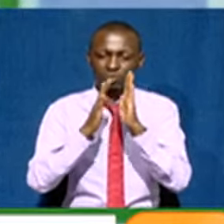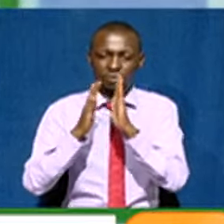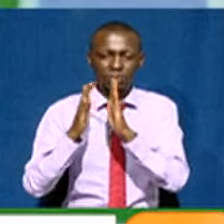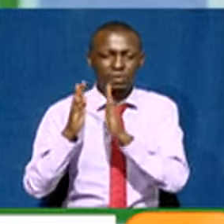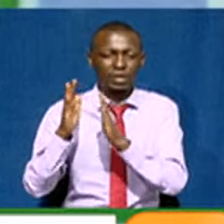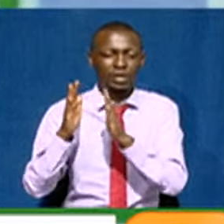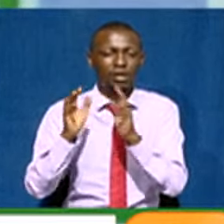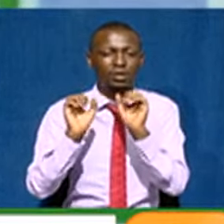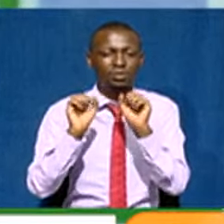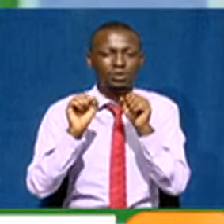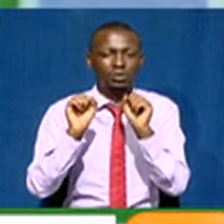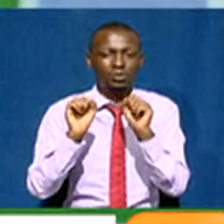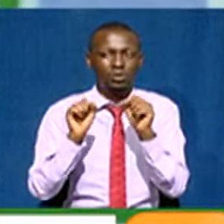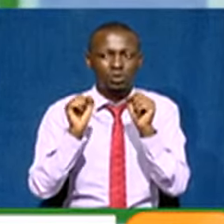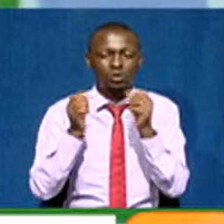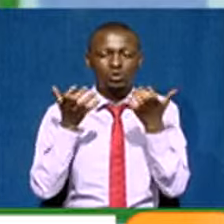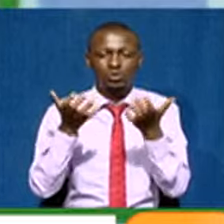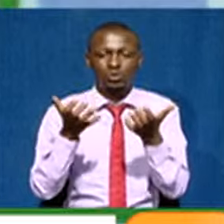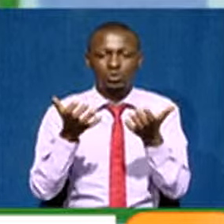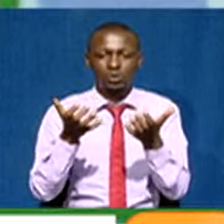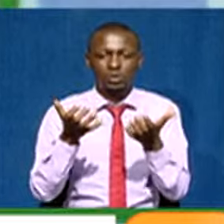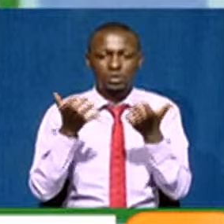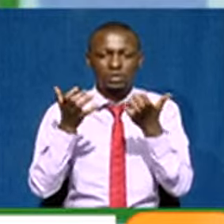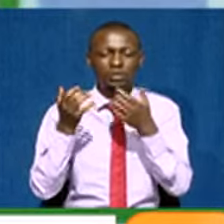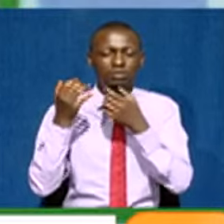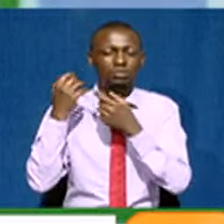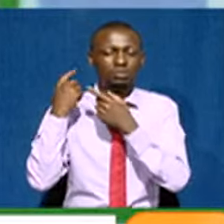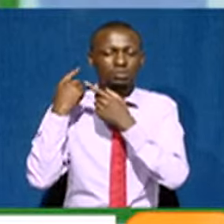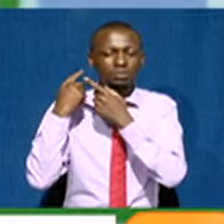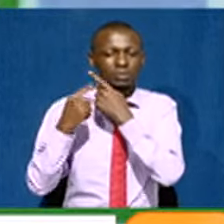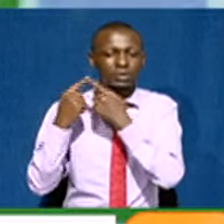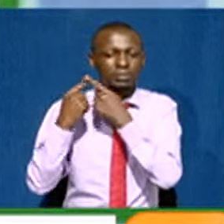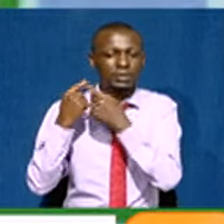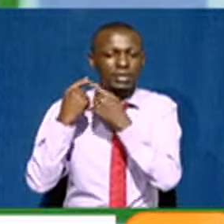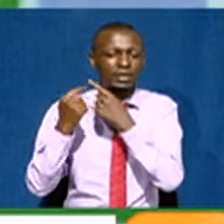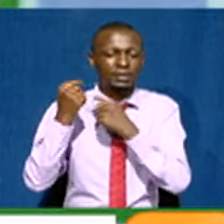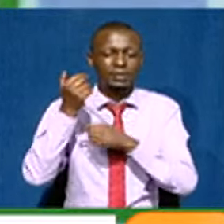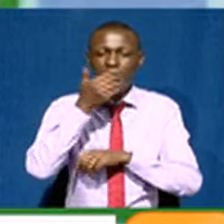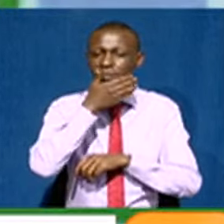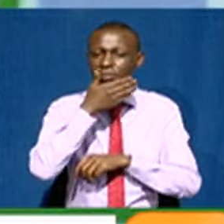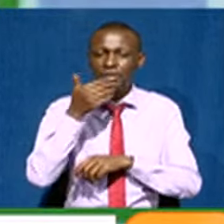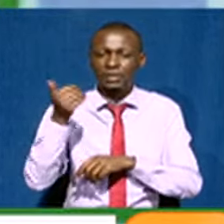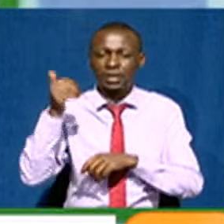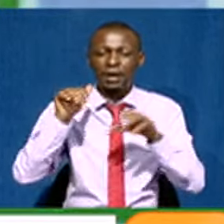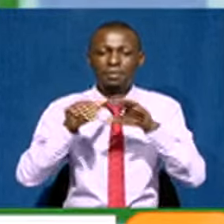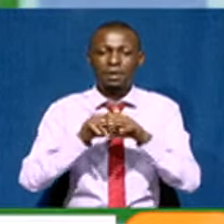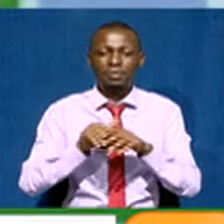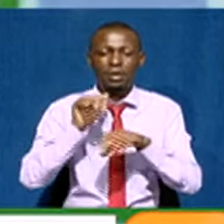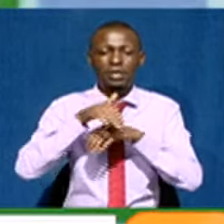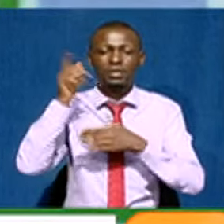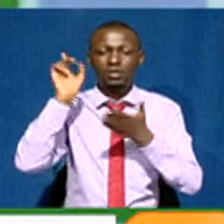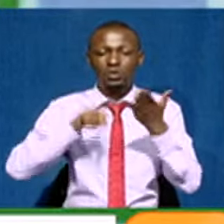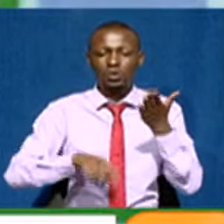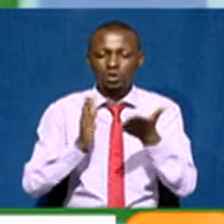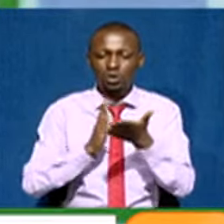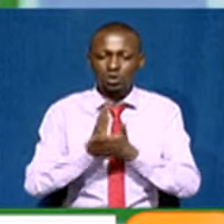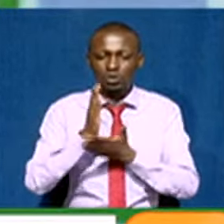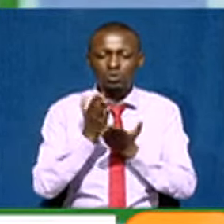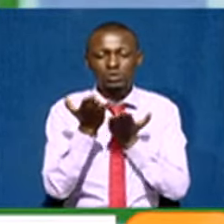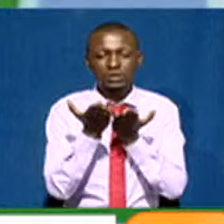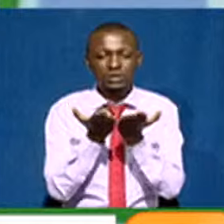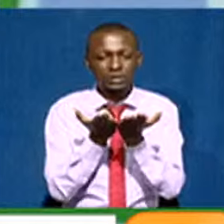need to create more better experiences in terms of what our members get, in terms of the services, in terms of the